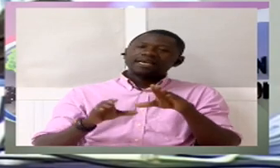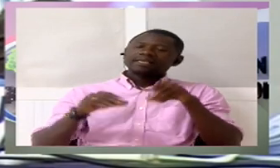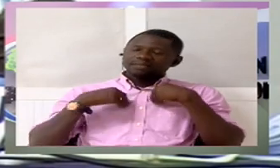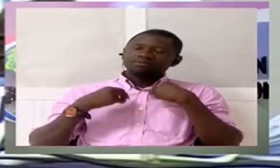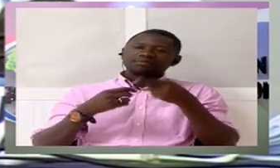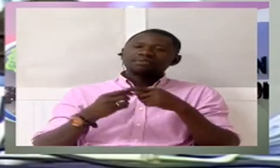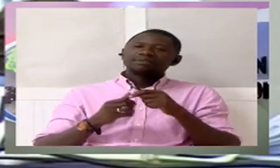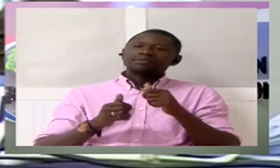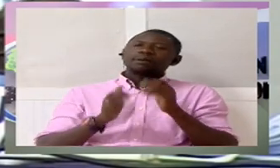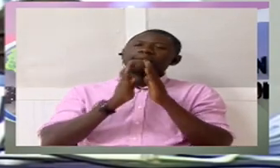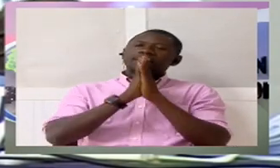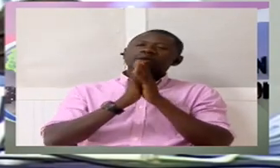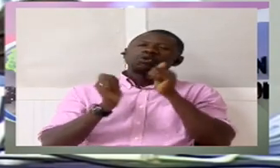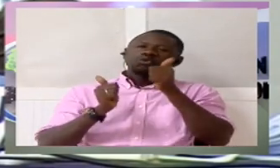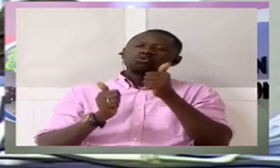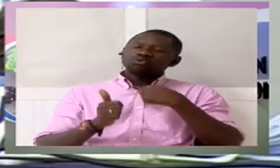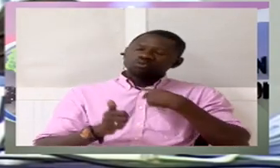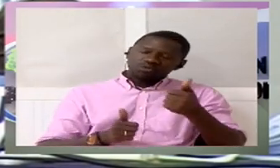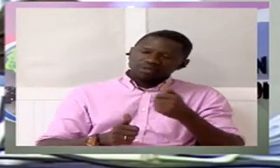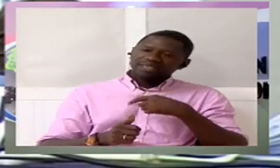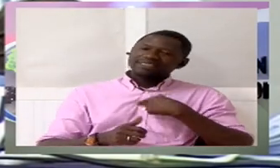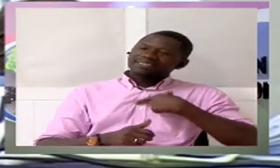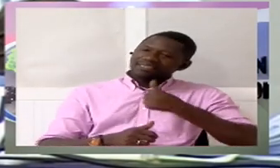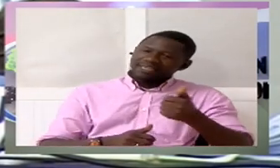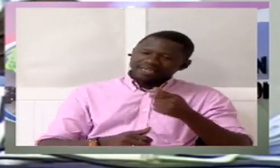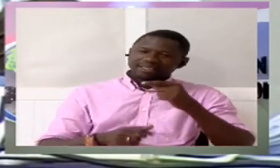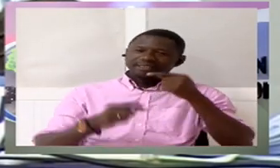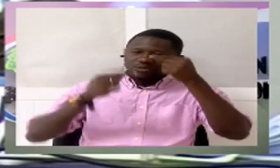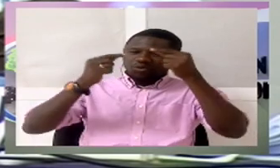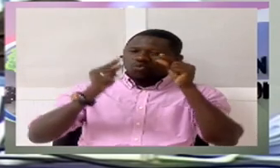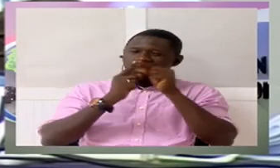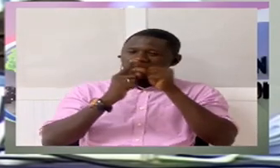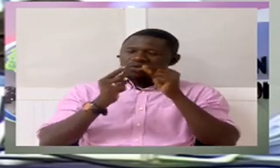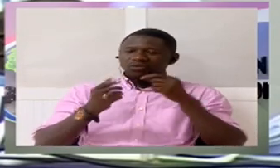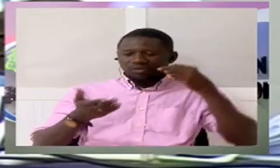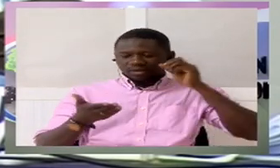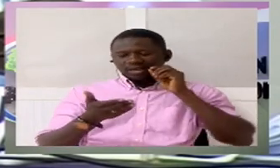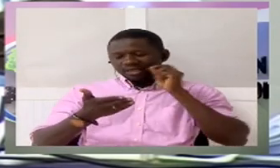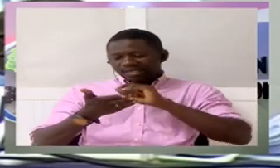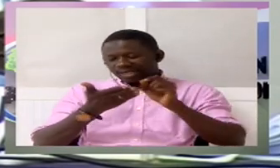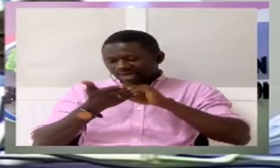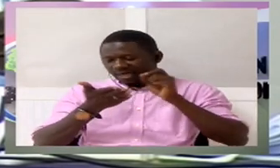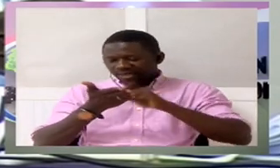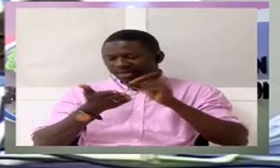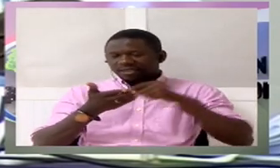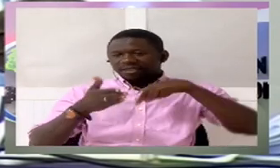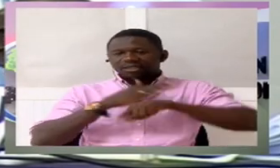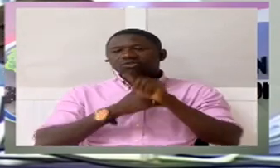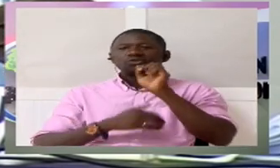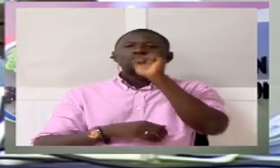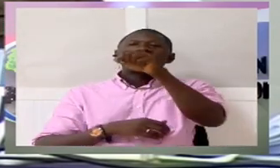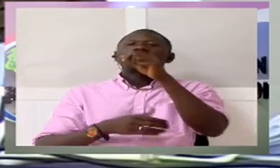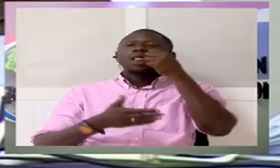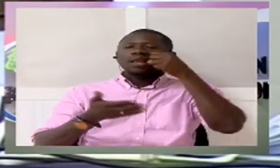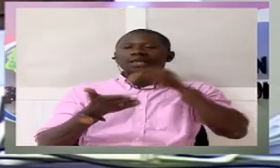goodwill and the kind sentiments you have expressed in your letter. Ate president nyin fom fana yeko mfanansi